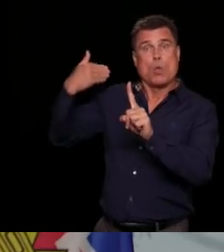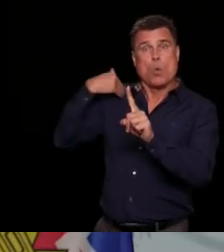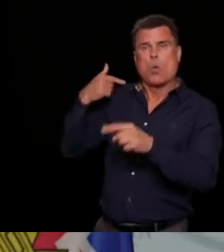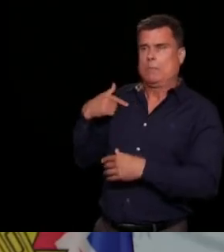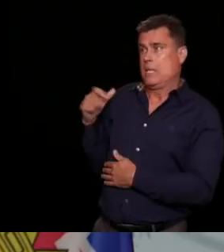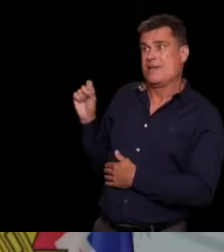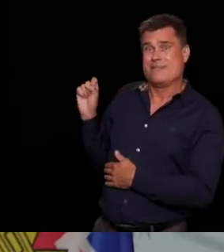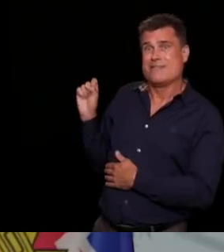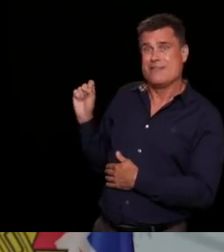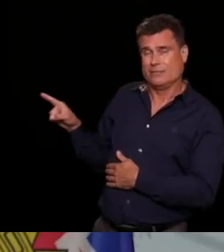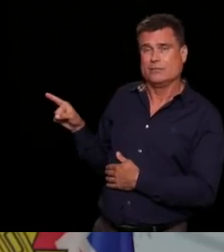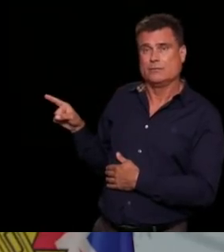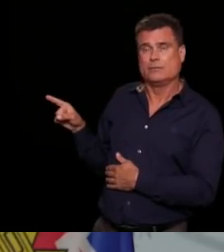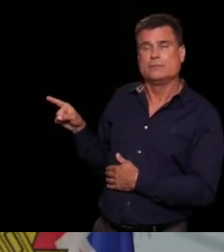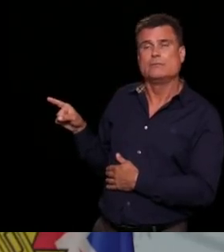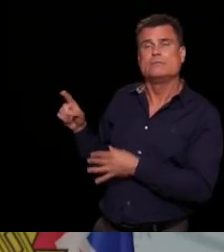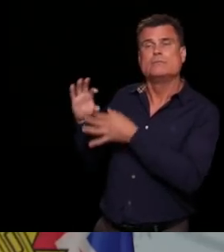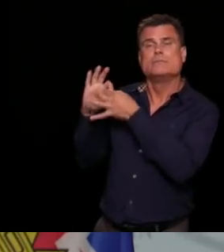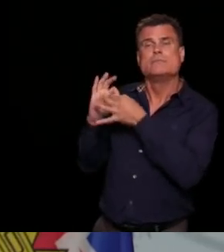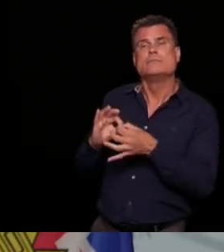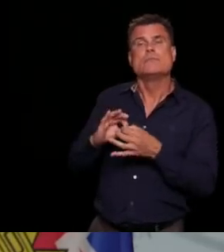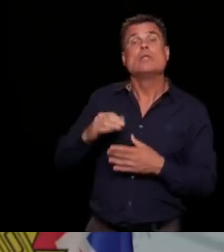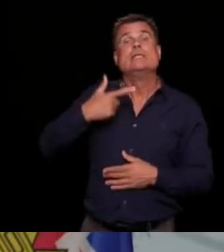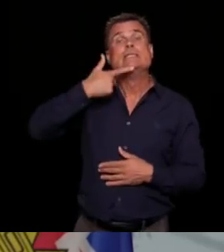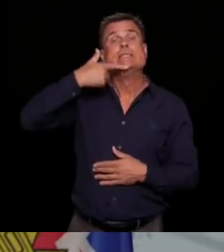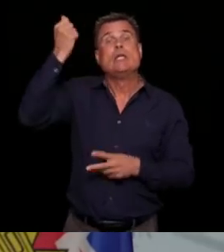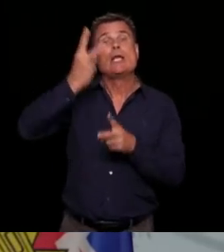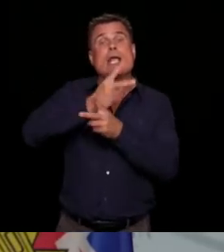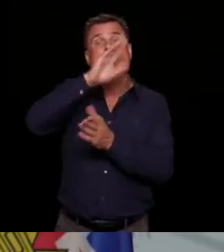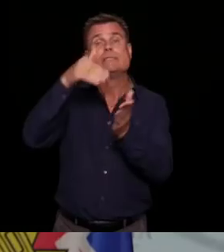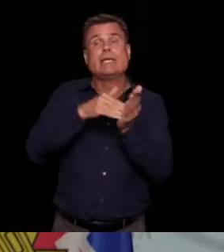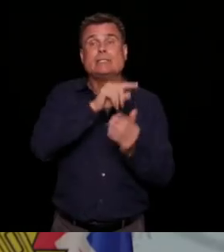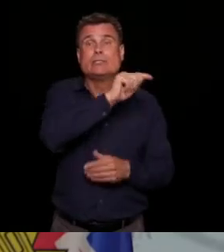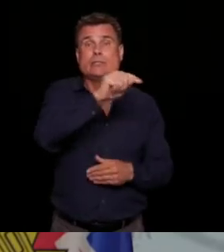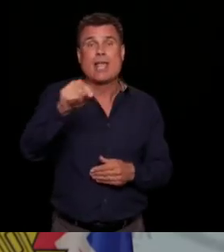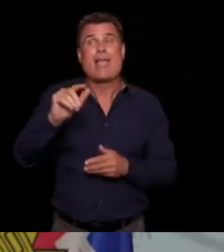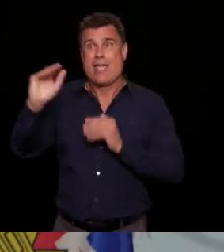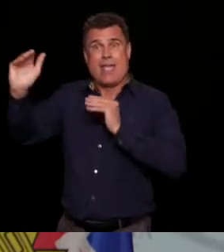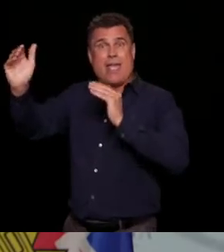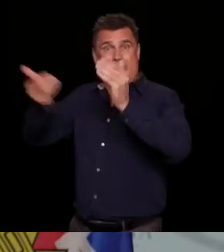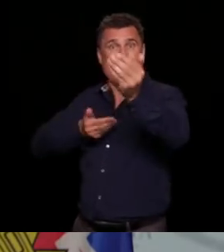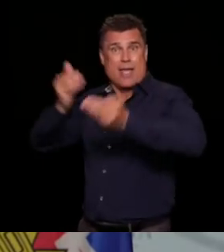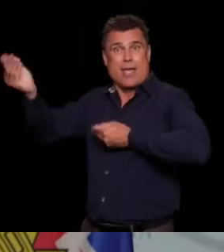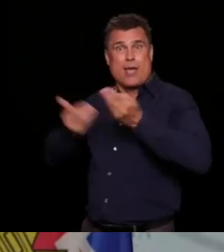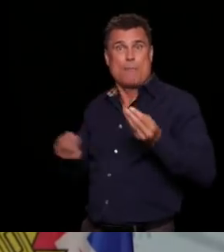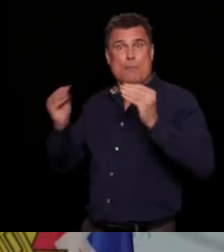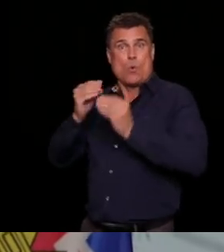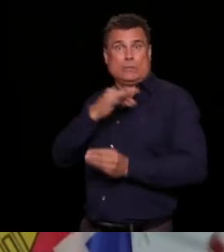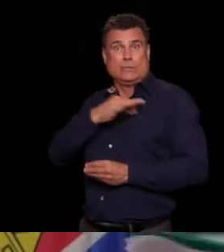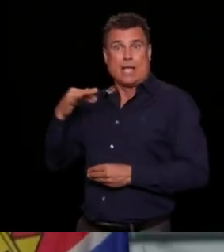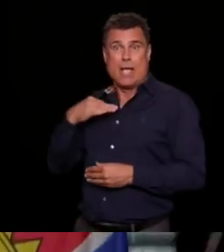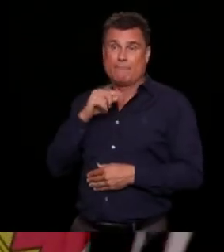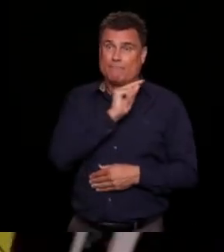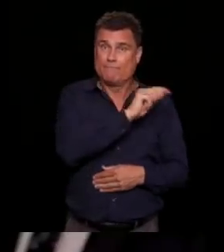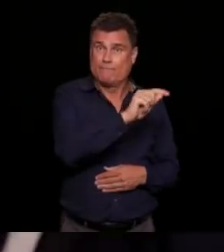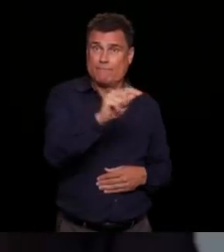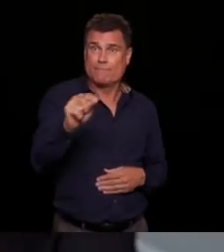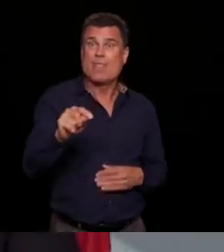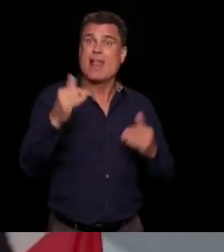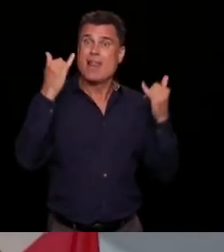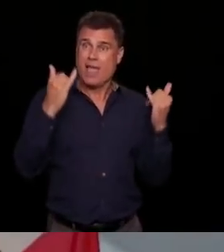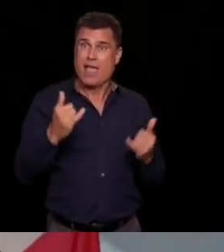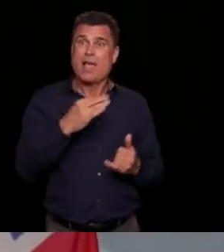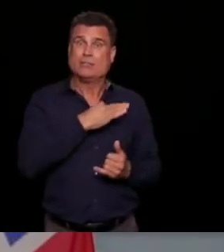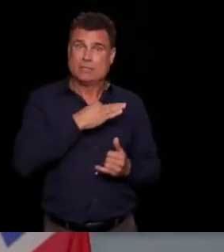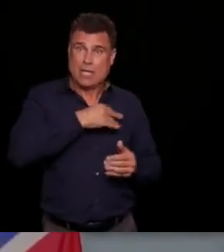ago about the hiring at seniors' homes, care homes, so staff aren't expected to manage all these